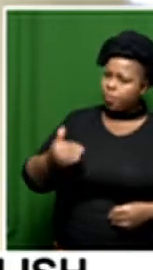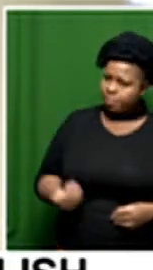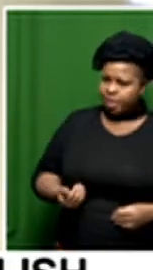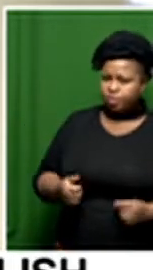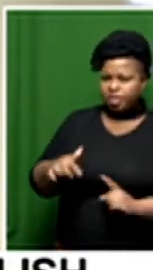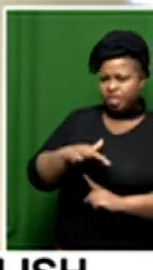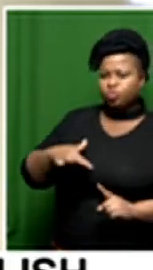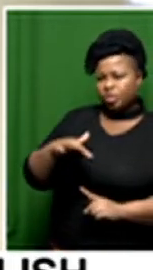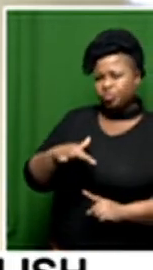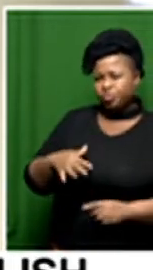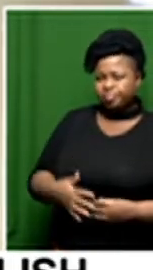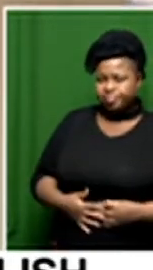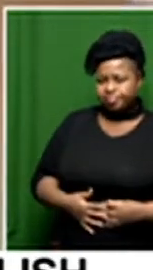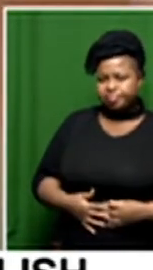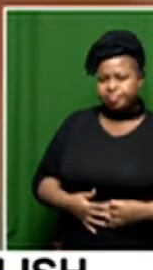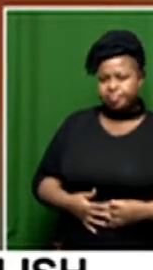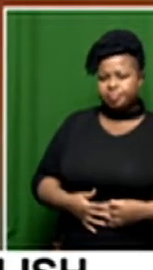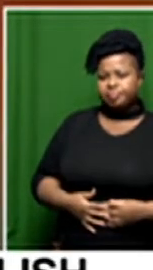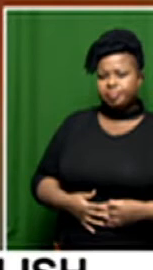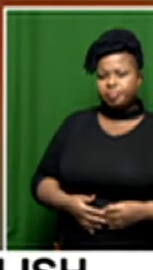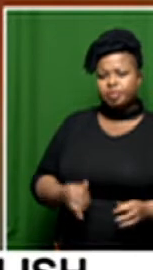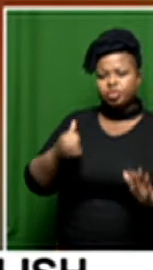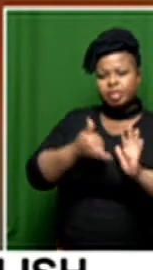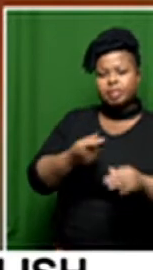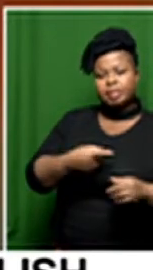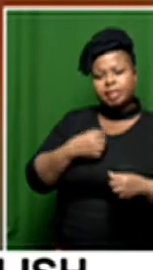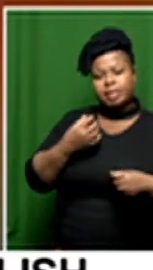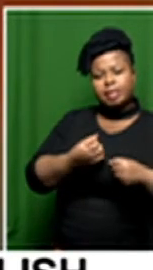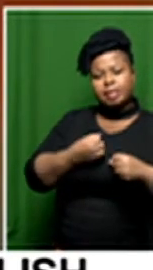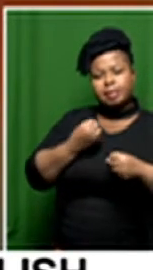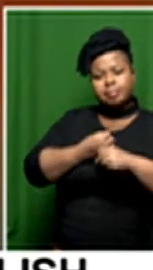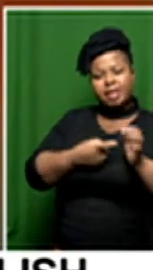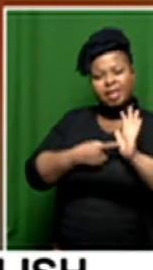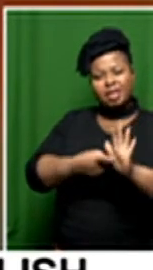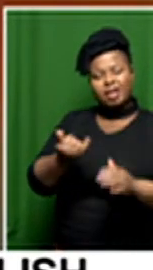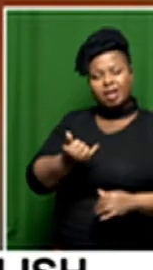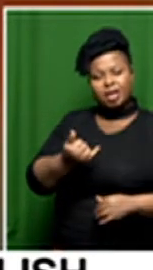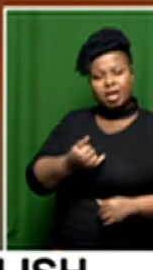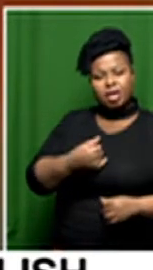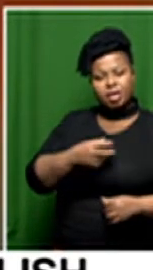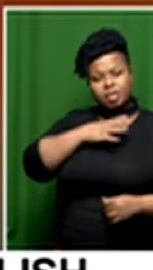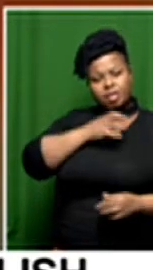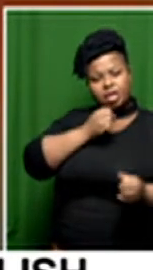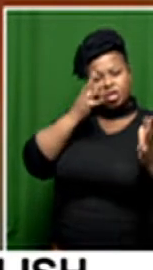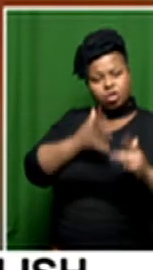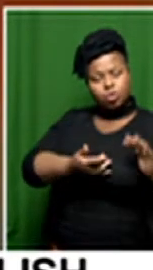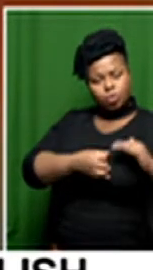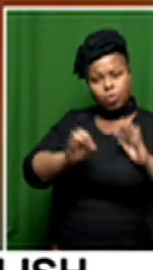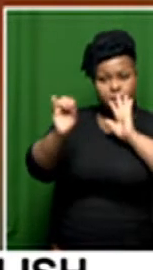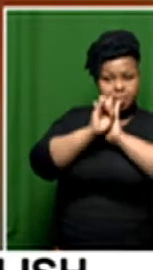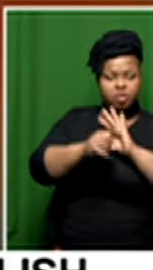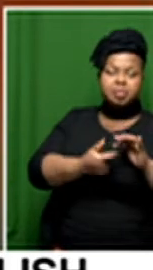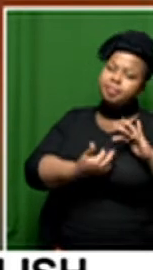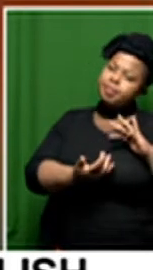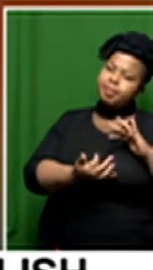the situation and kind of just make that like the hero image? And it's something I was like, I'm quite passionate about in